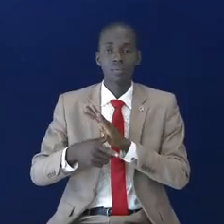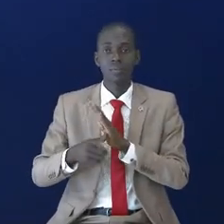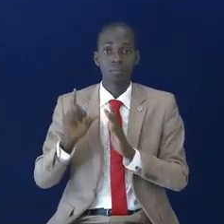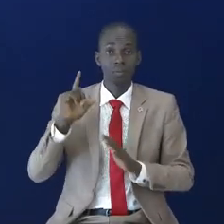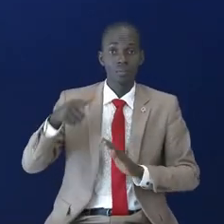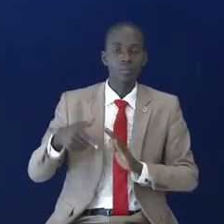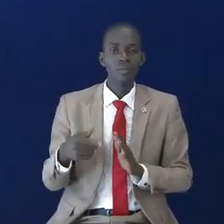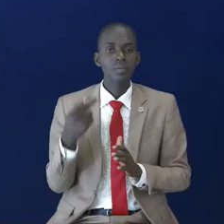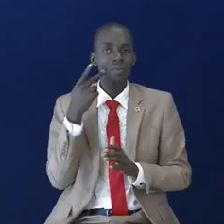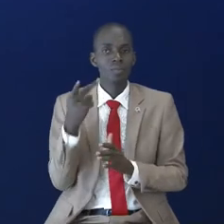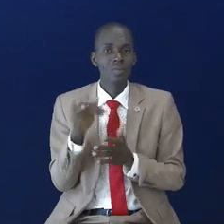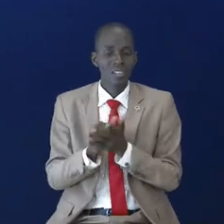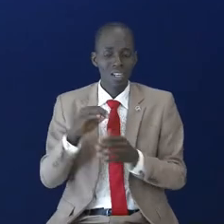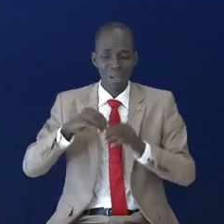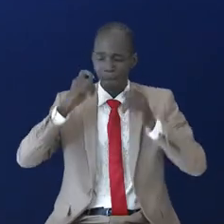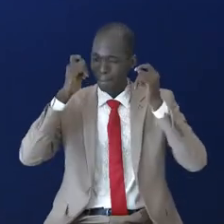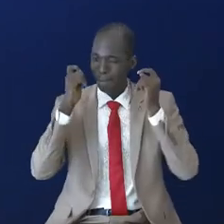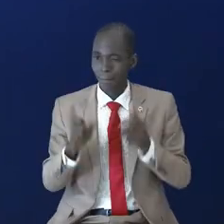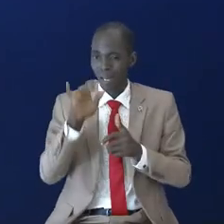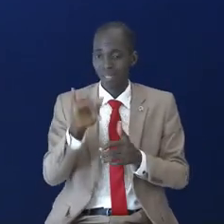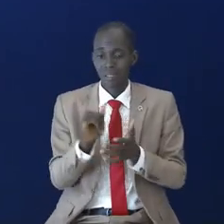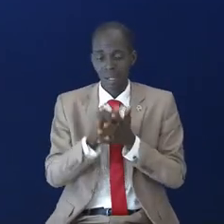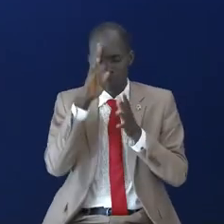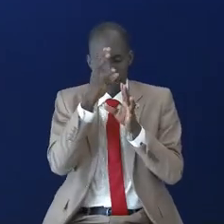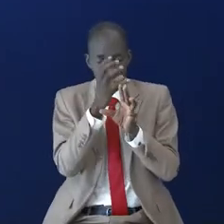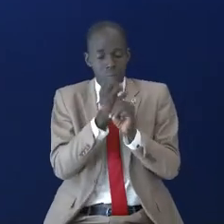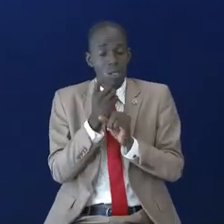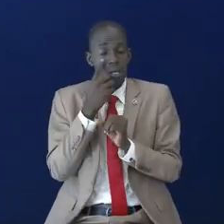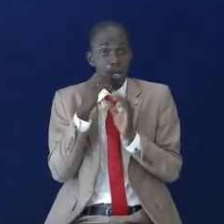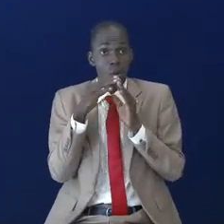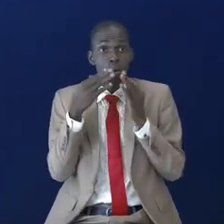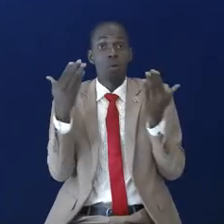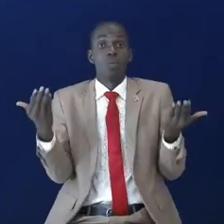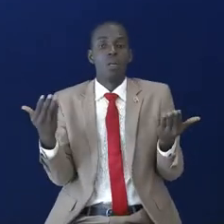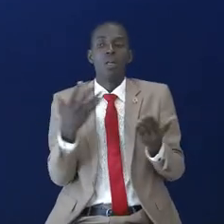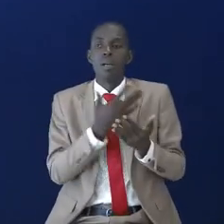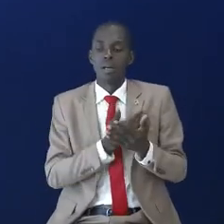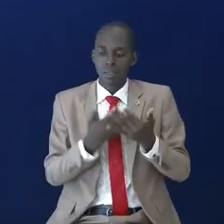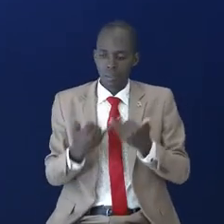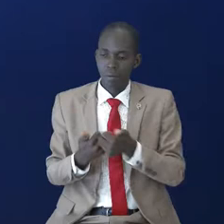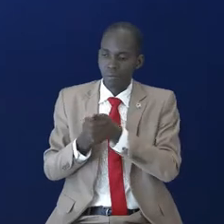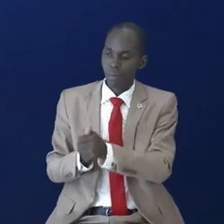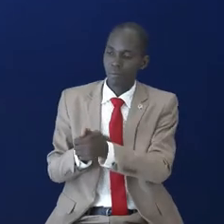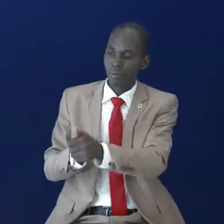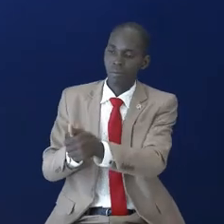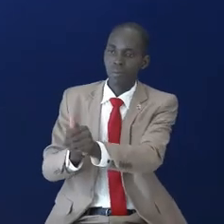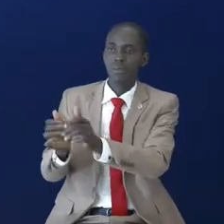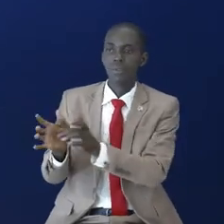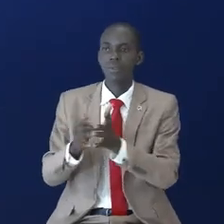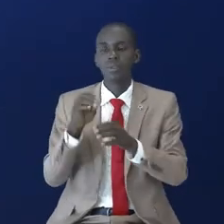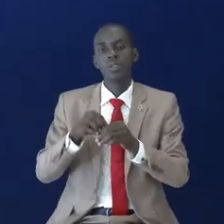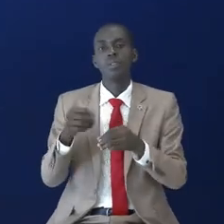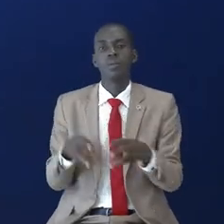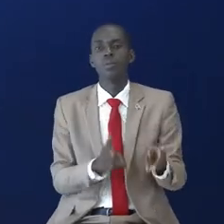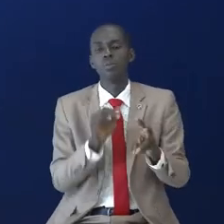verse, and immediately he received his sight and followed Jesus in the way. Didn't